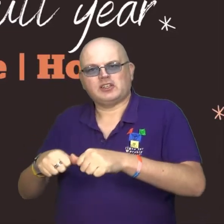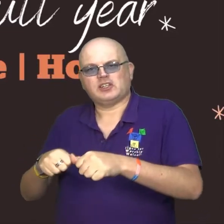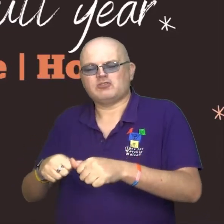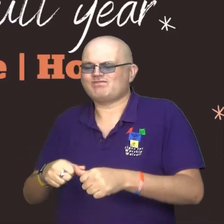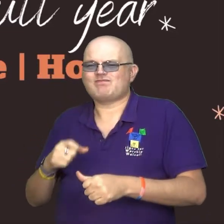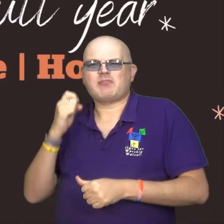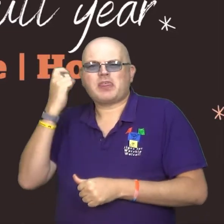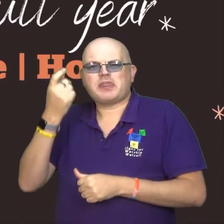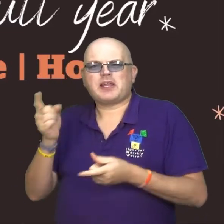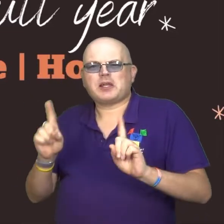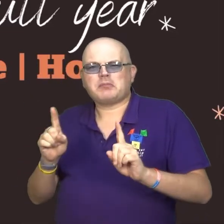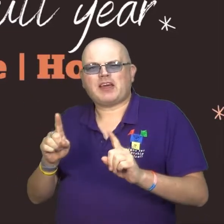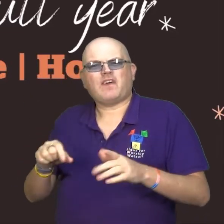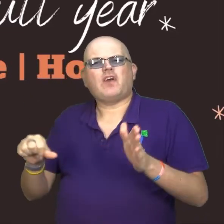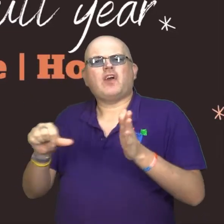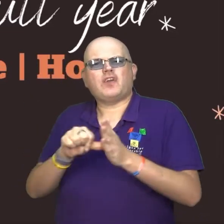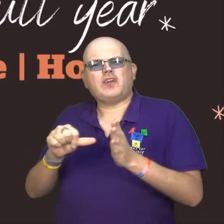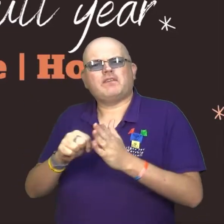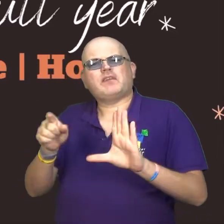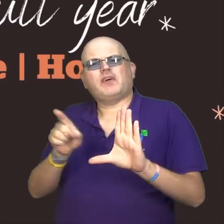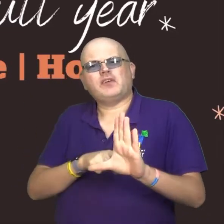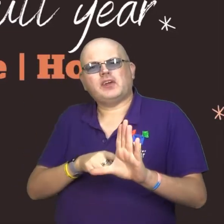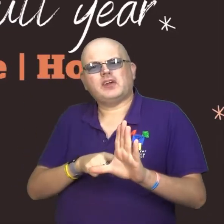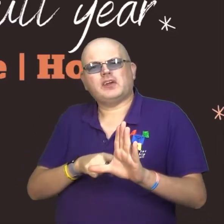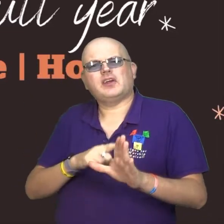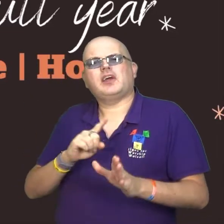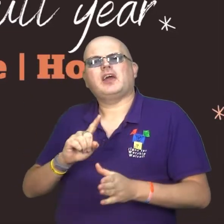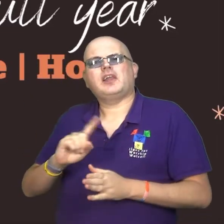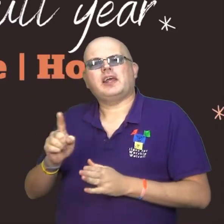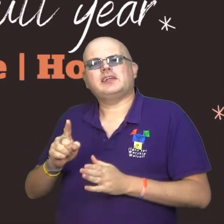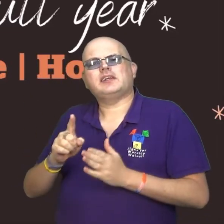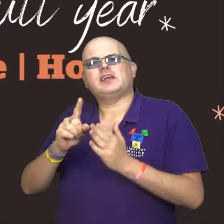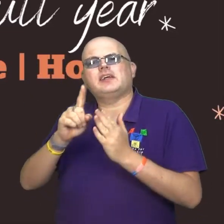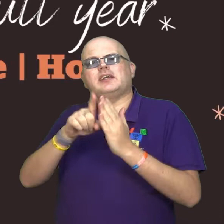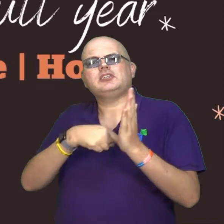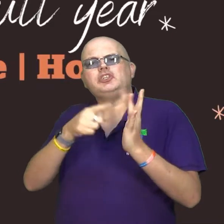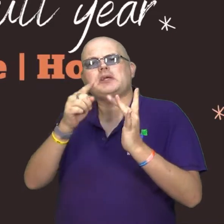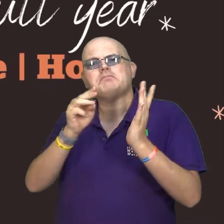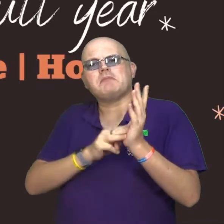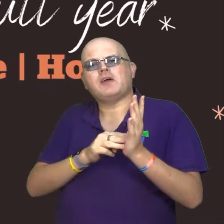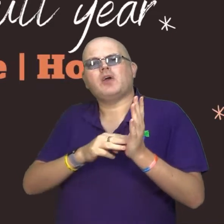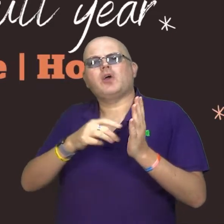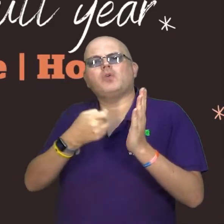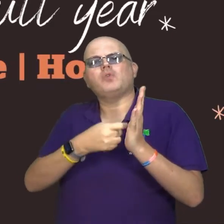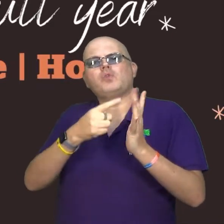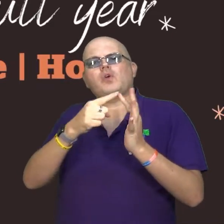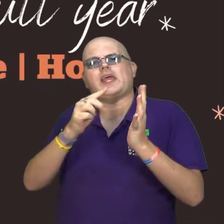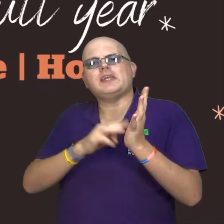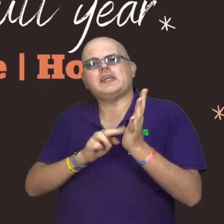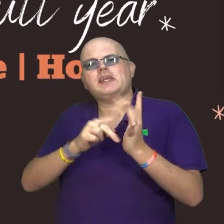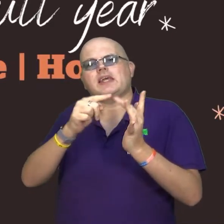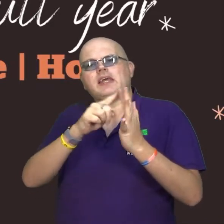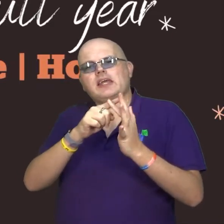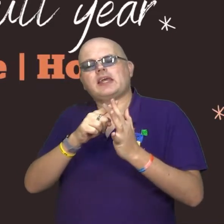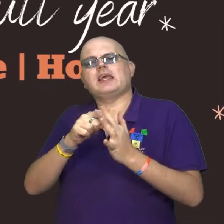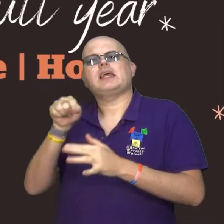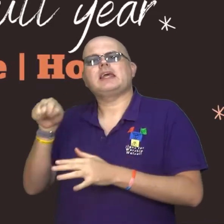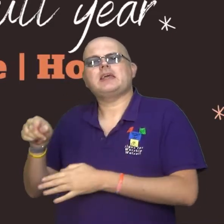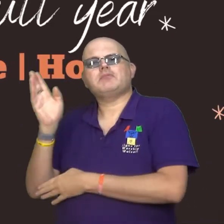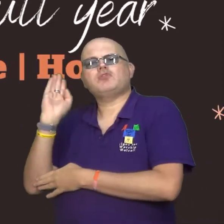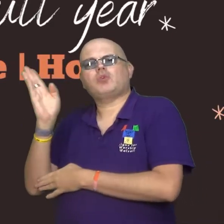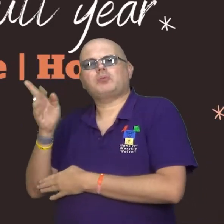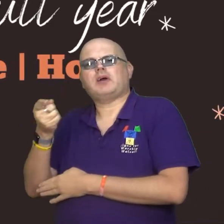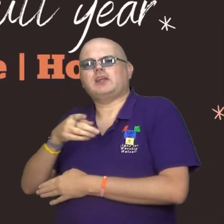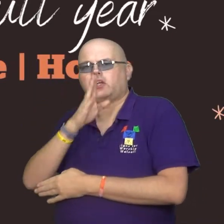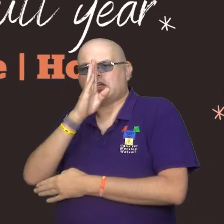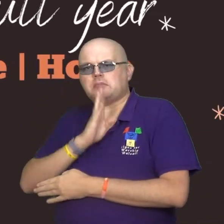And a little later in the service, Jim Rennie will be speaking about lament. And our liturgy today